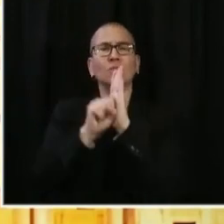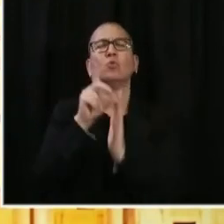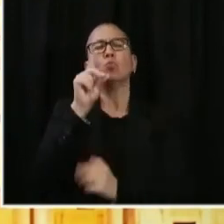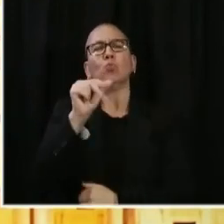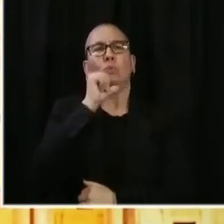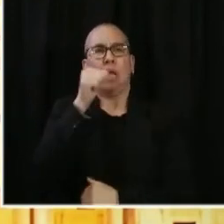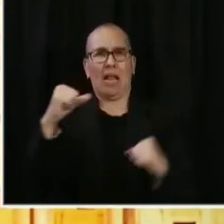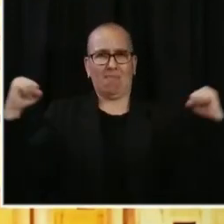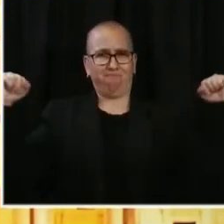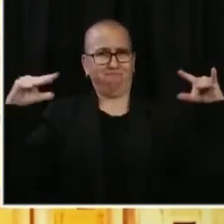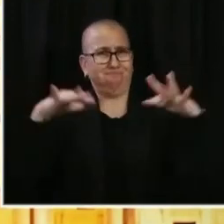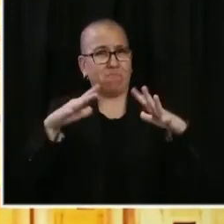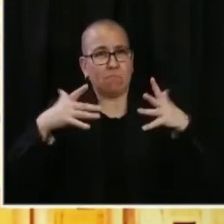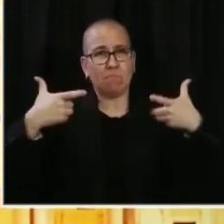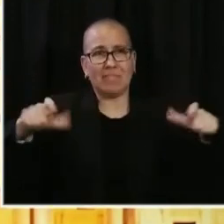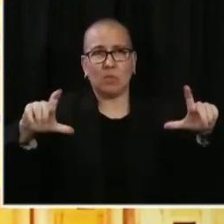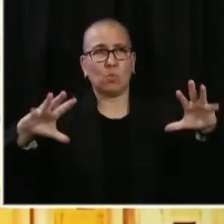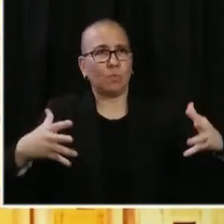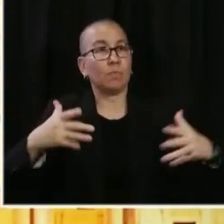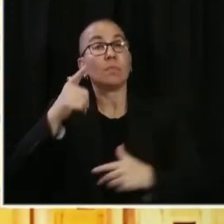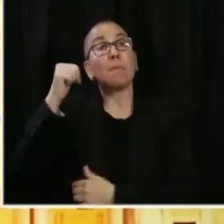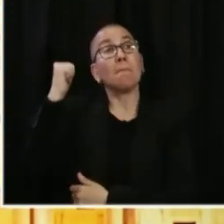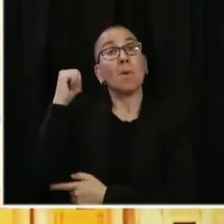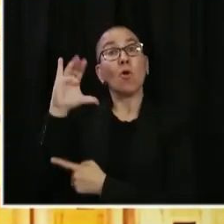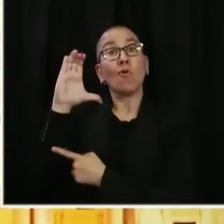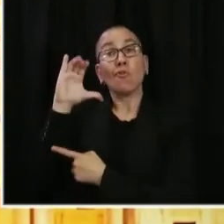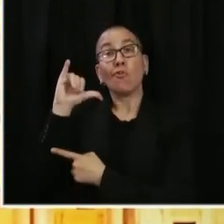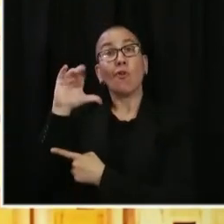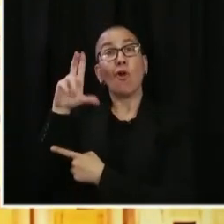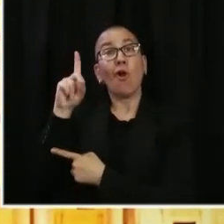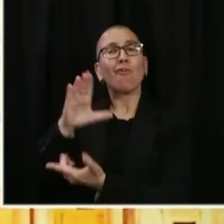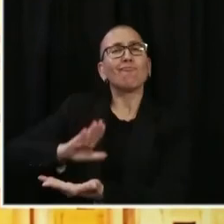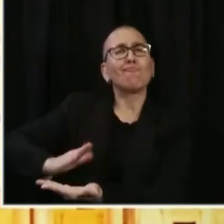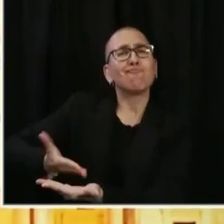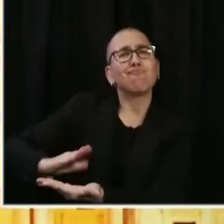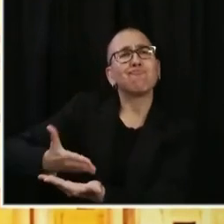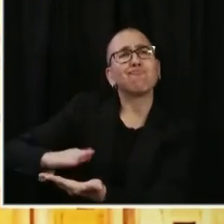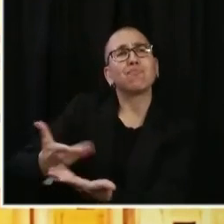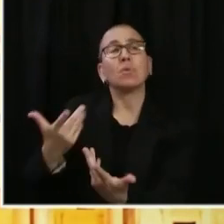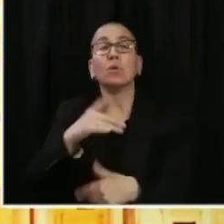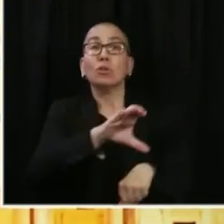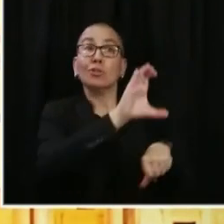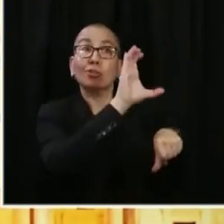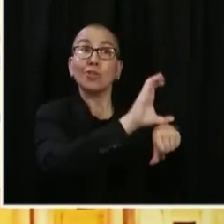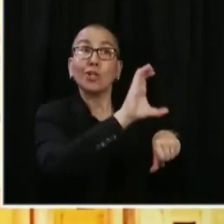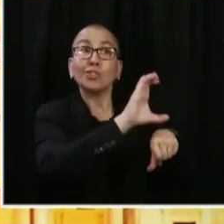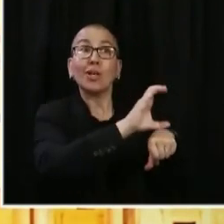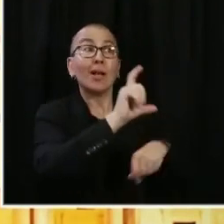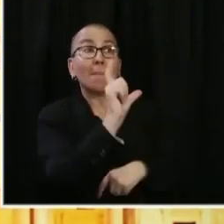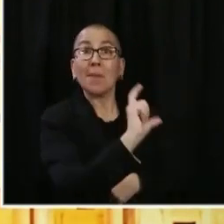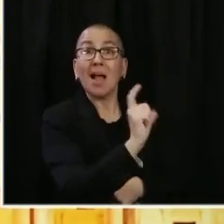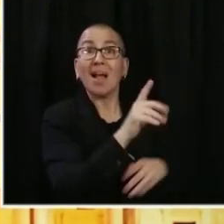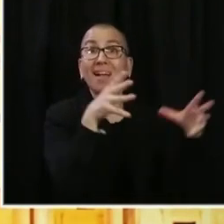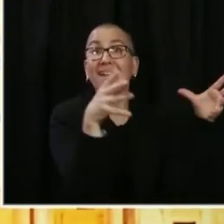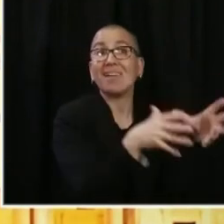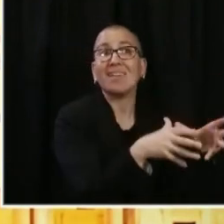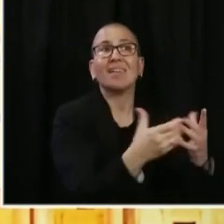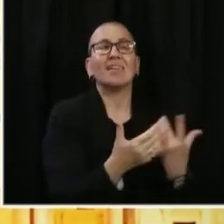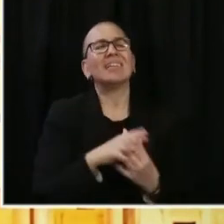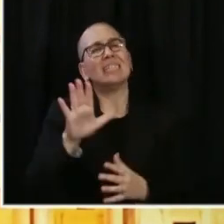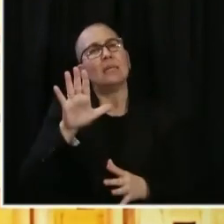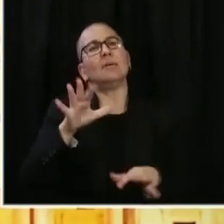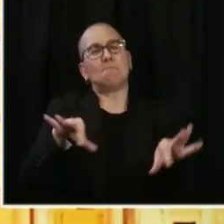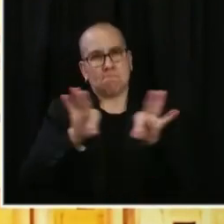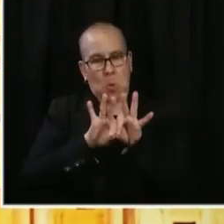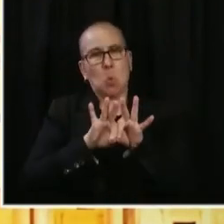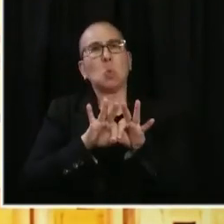whether a backyard barbecue or a religious meeting at a church, synagogue, or mosque, are limited to 10 and require that social distancing. Don't